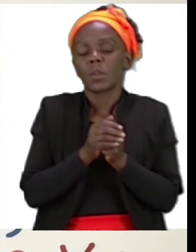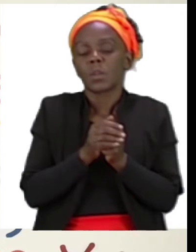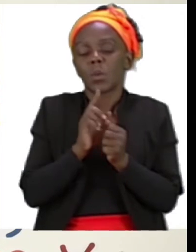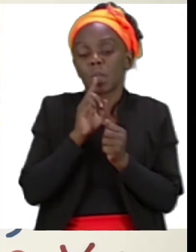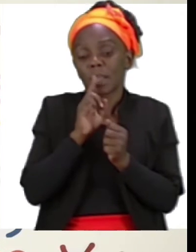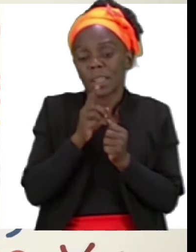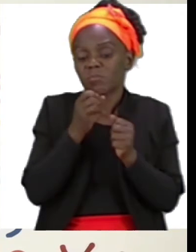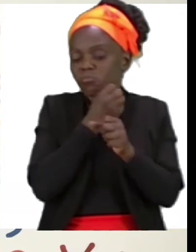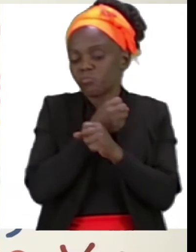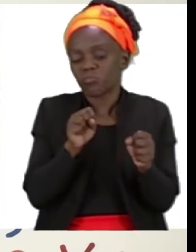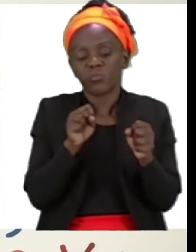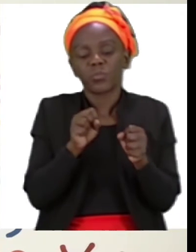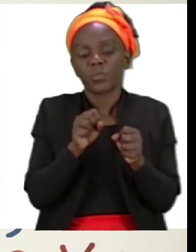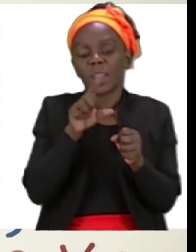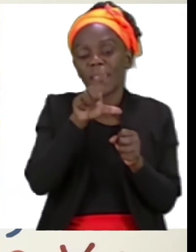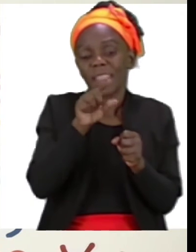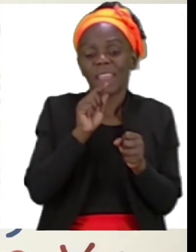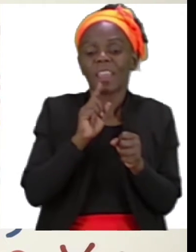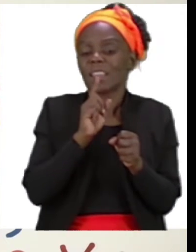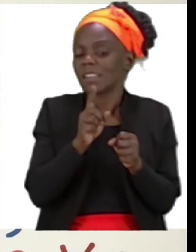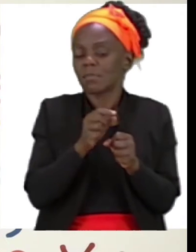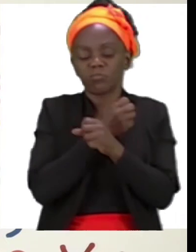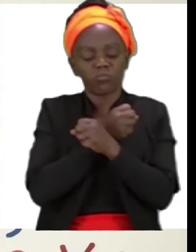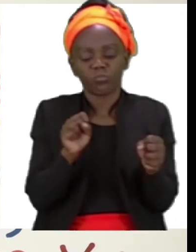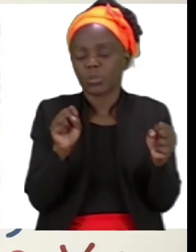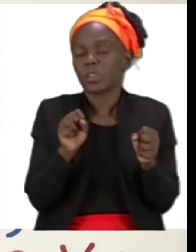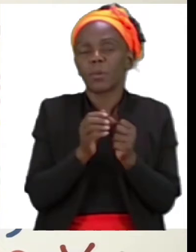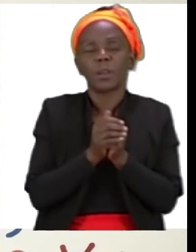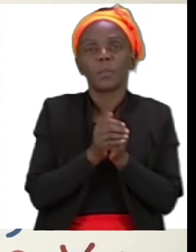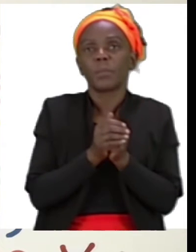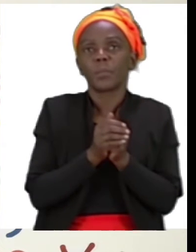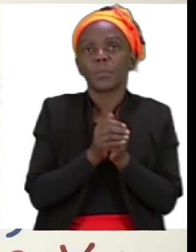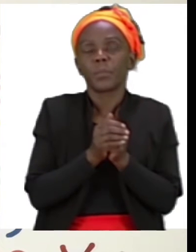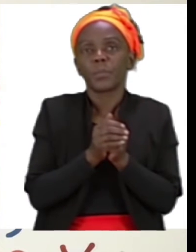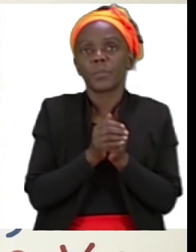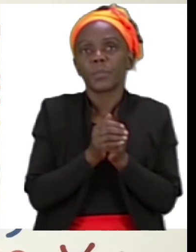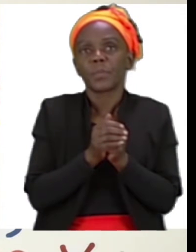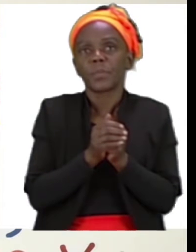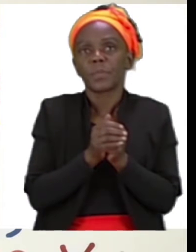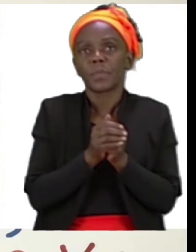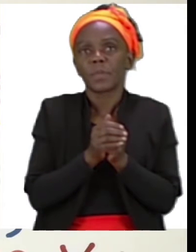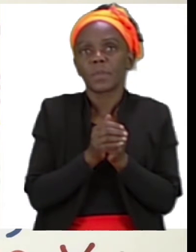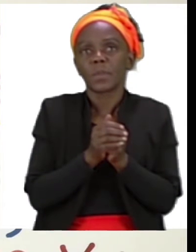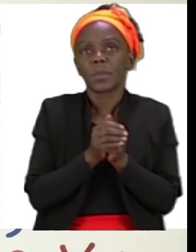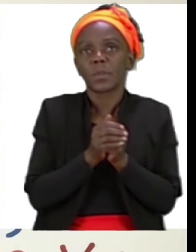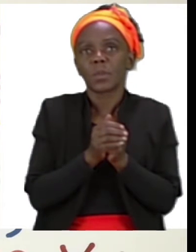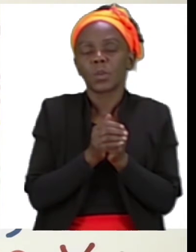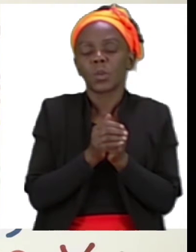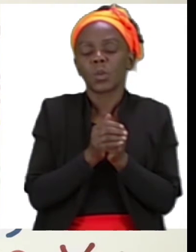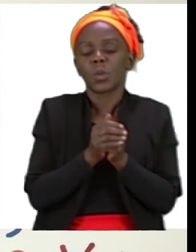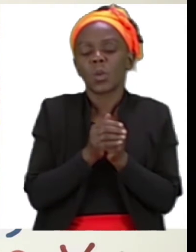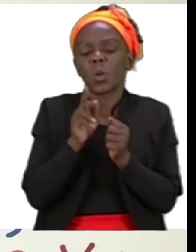doesn't make sense. So we're not going to use the word is. We also can't say the